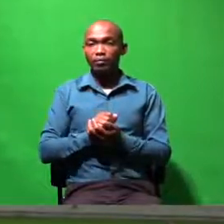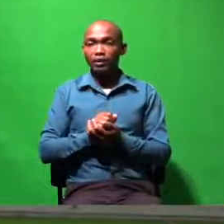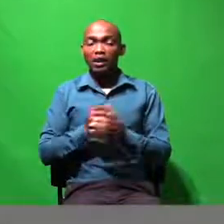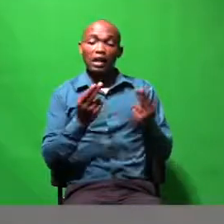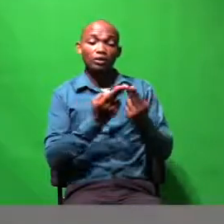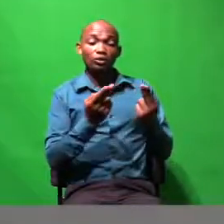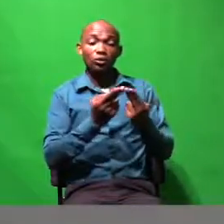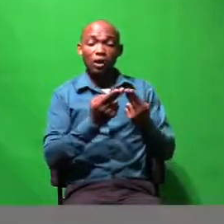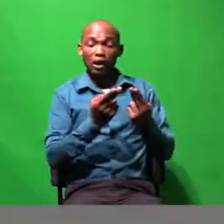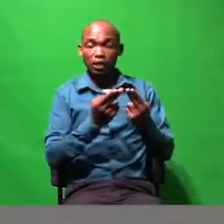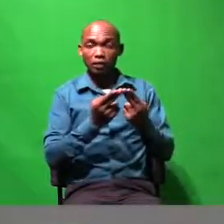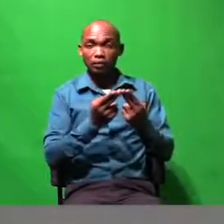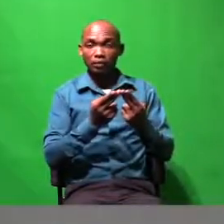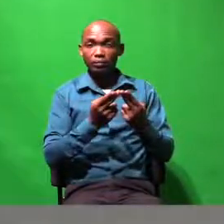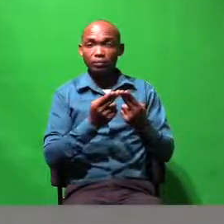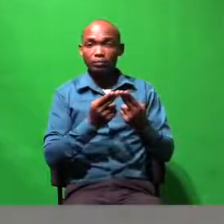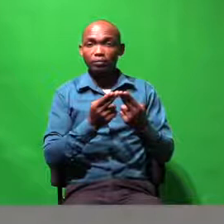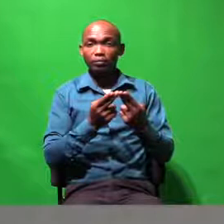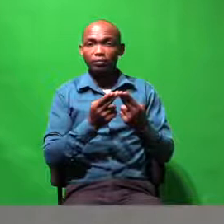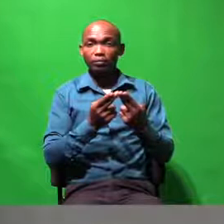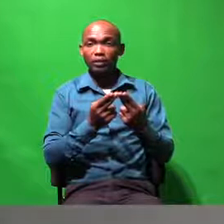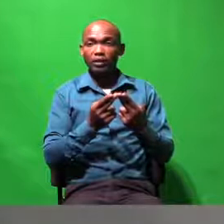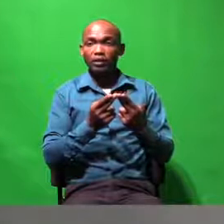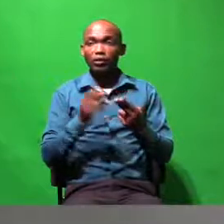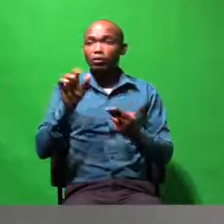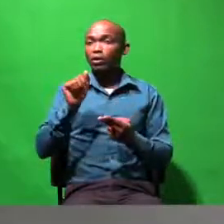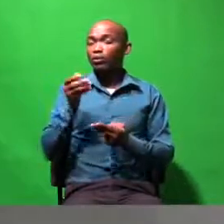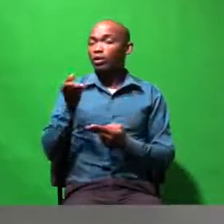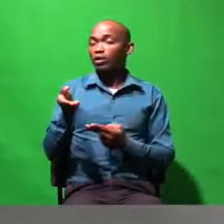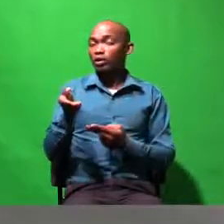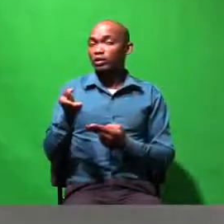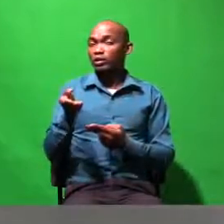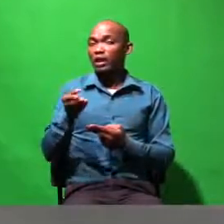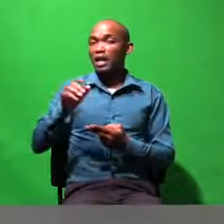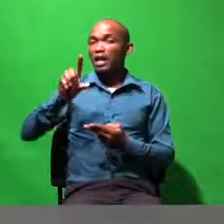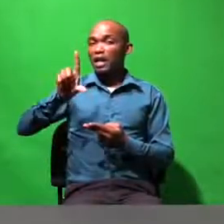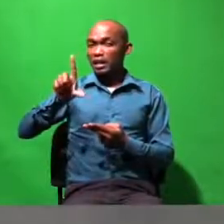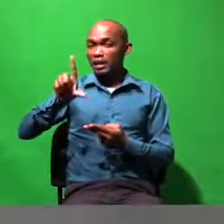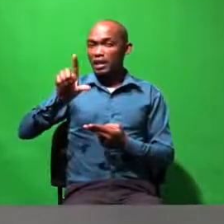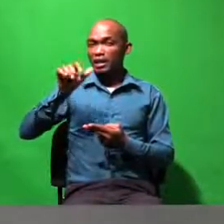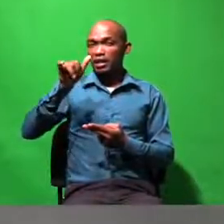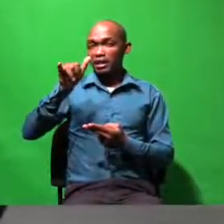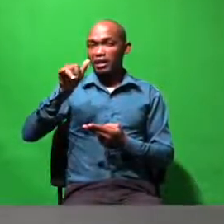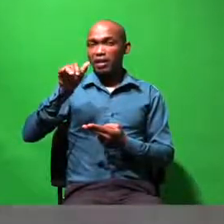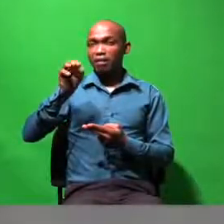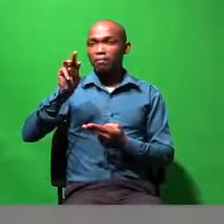as well, and what we call lymphoid